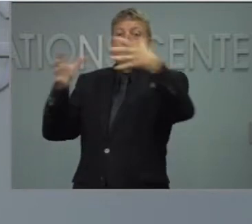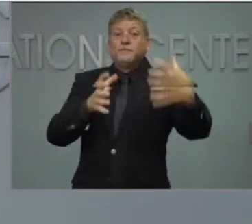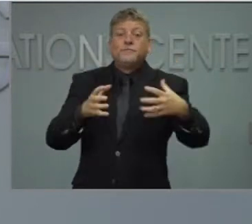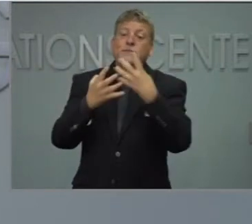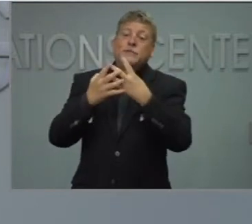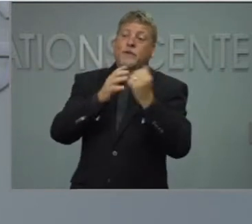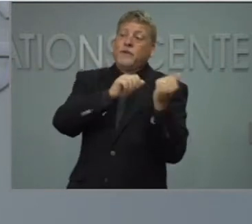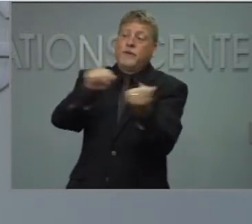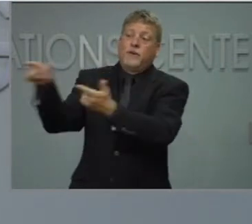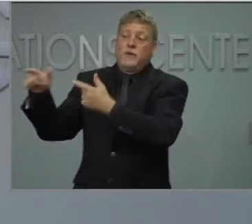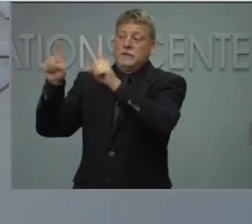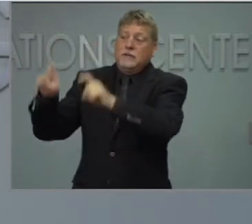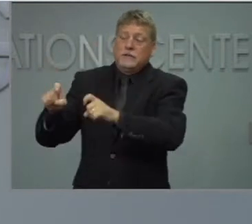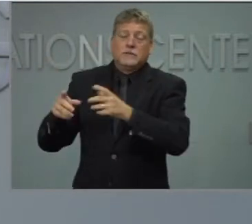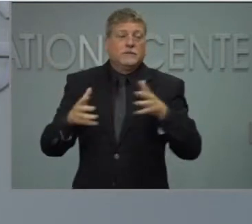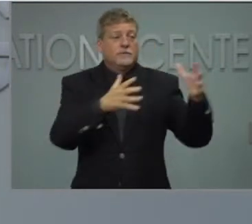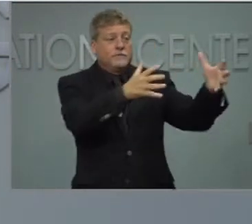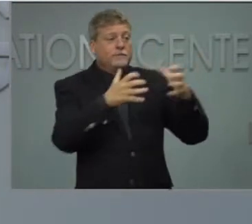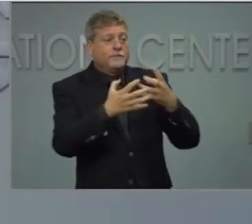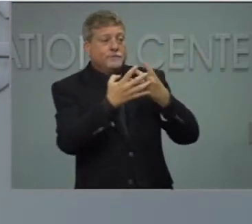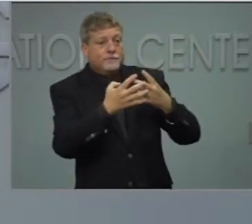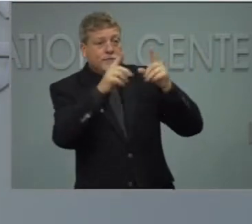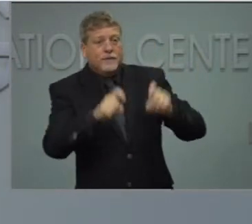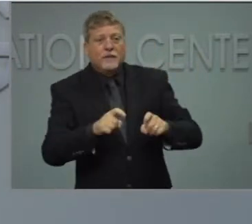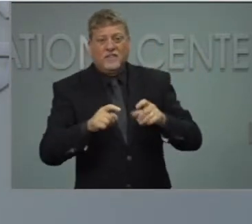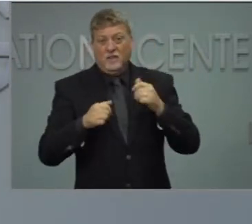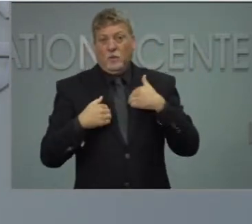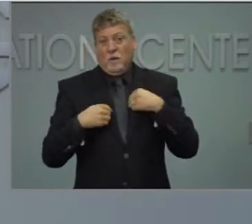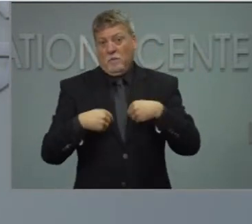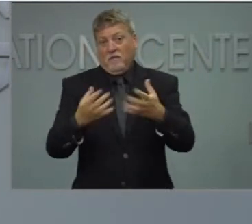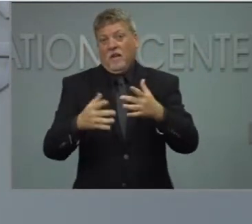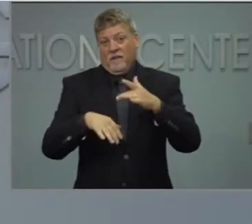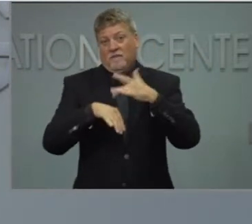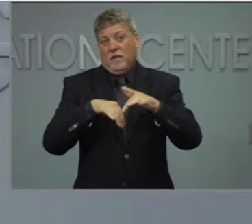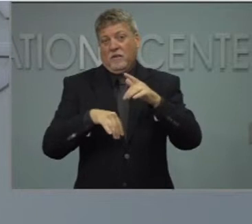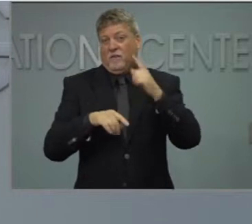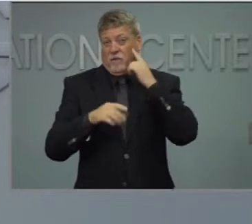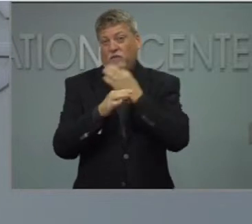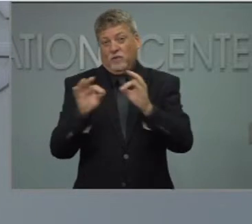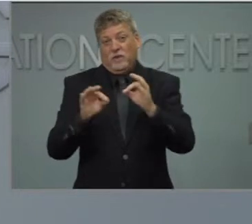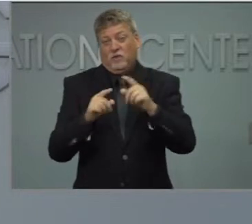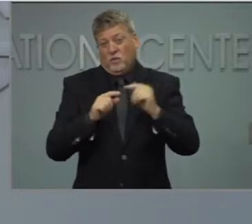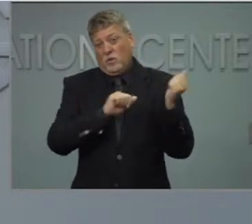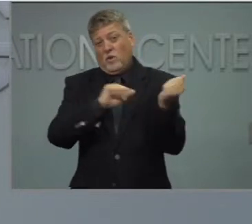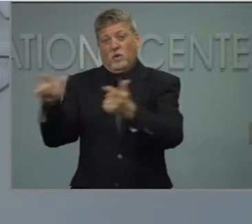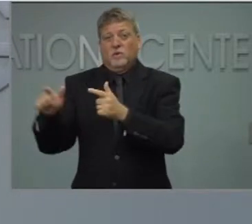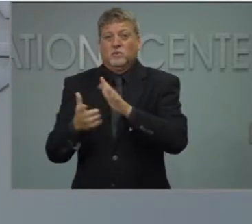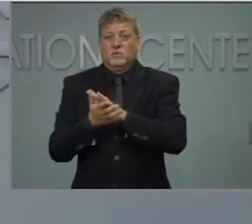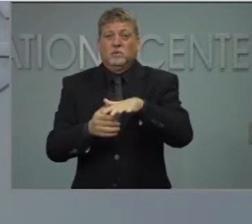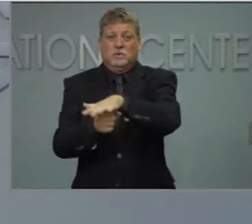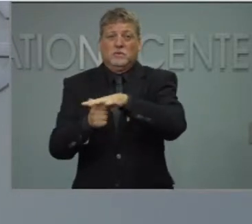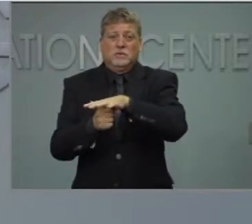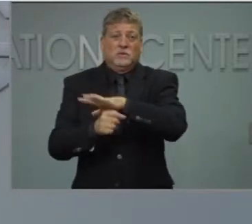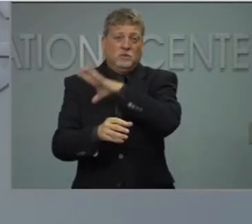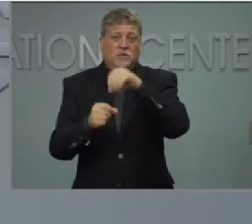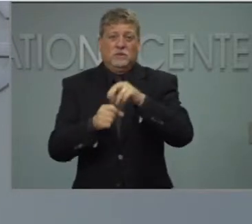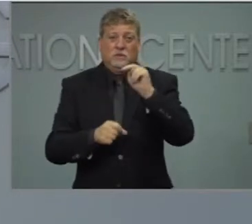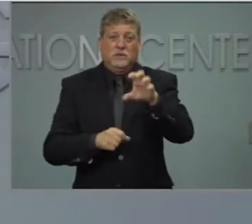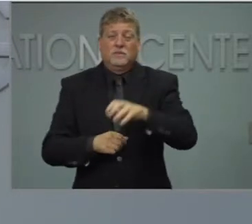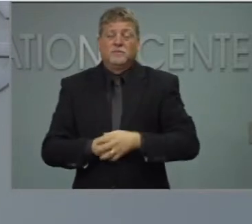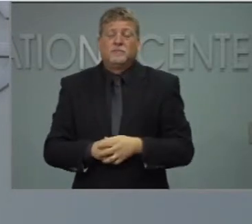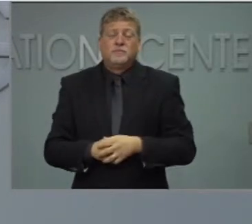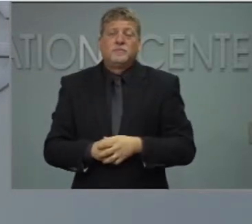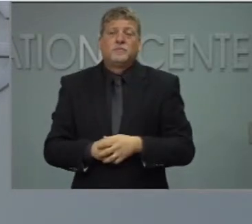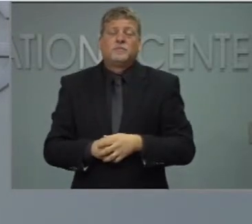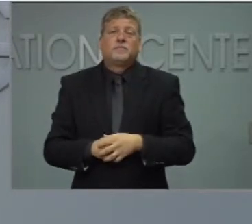students, or both. That is also available for free to every school district working with the state. There have